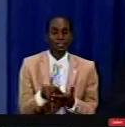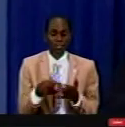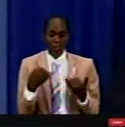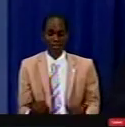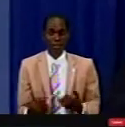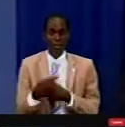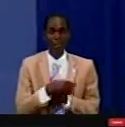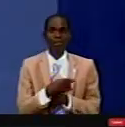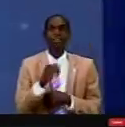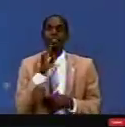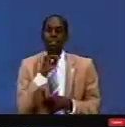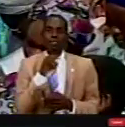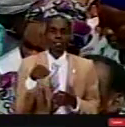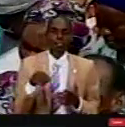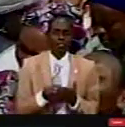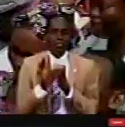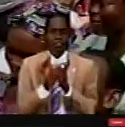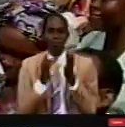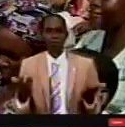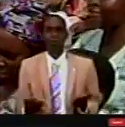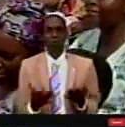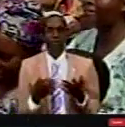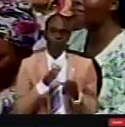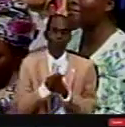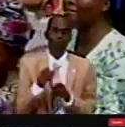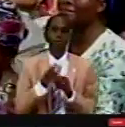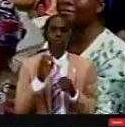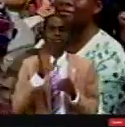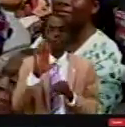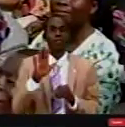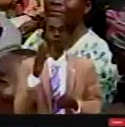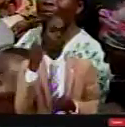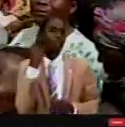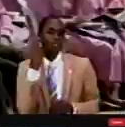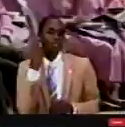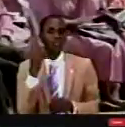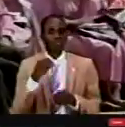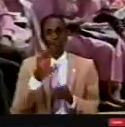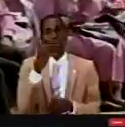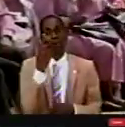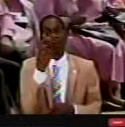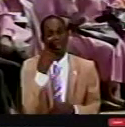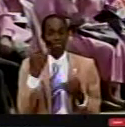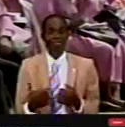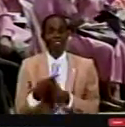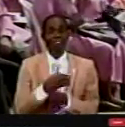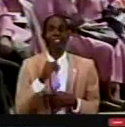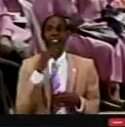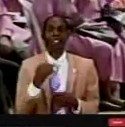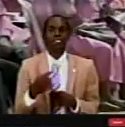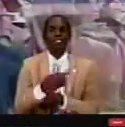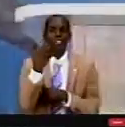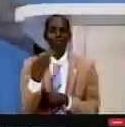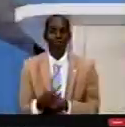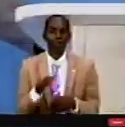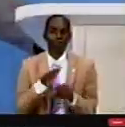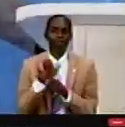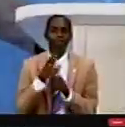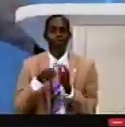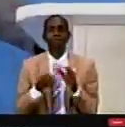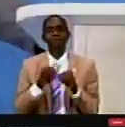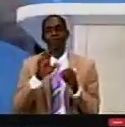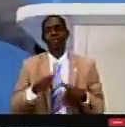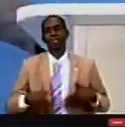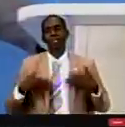fulfilled in your eyes today is a day of fulfillment in your life he will save you